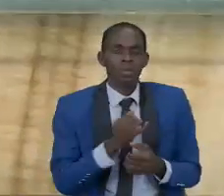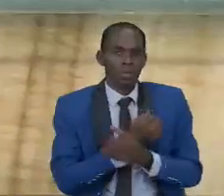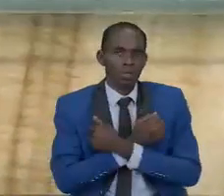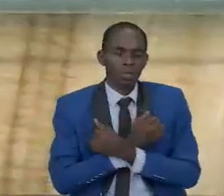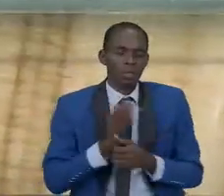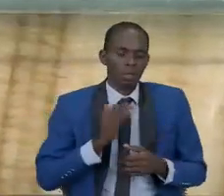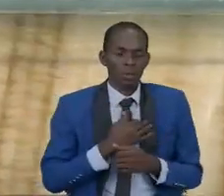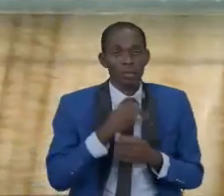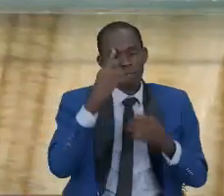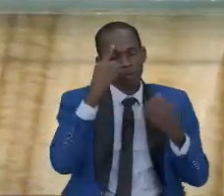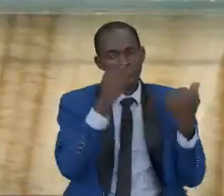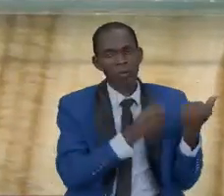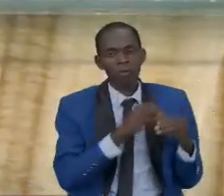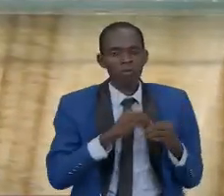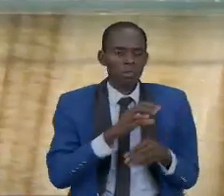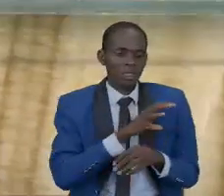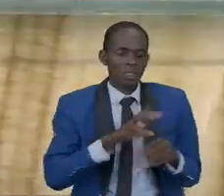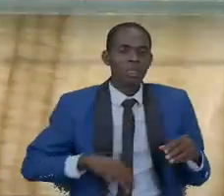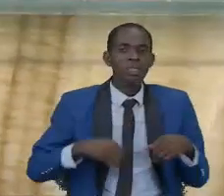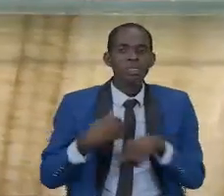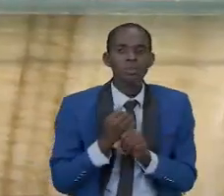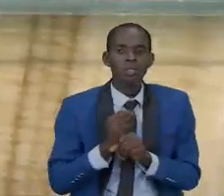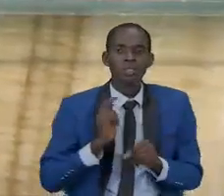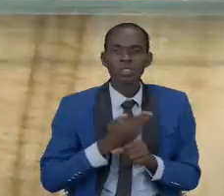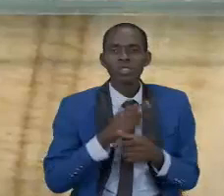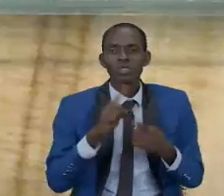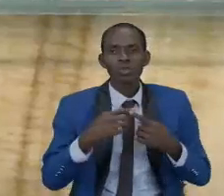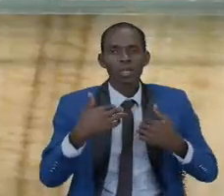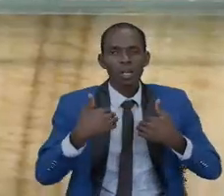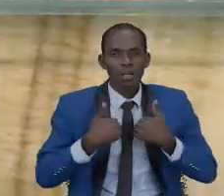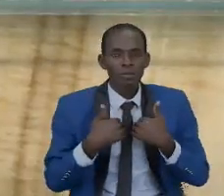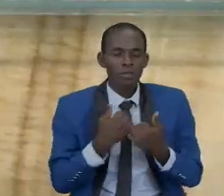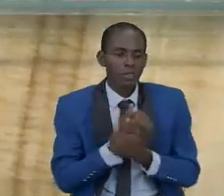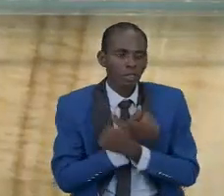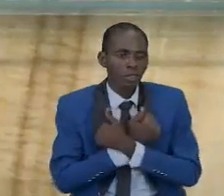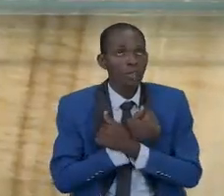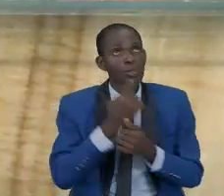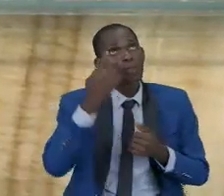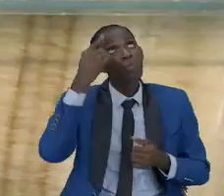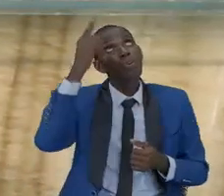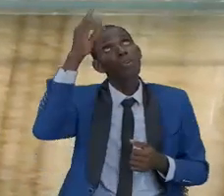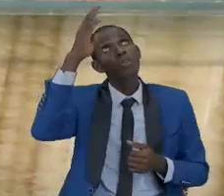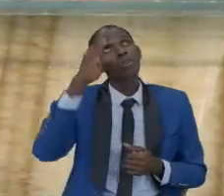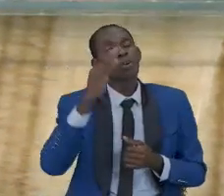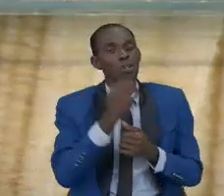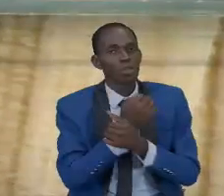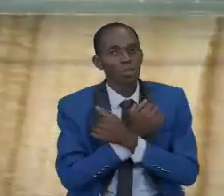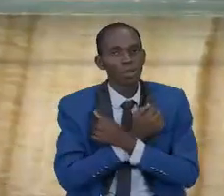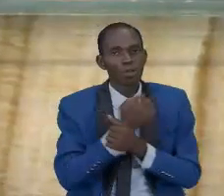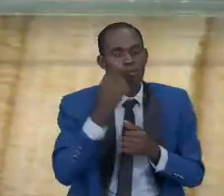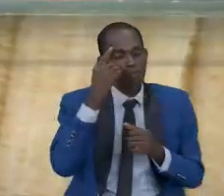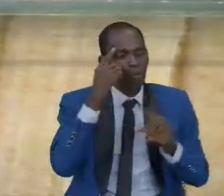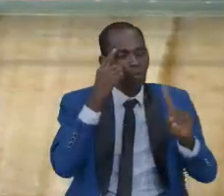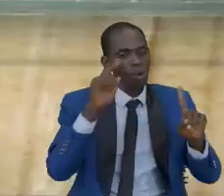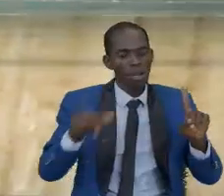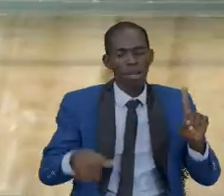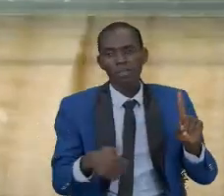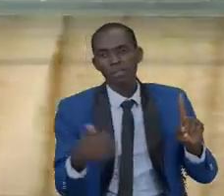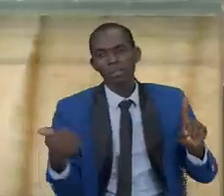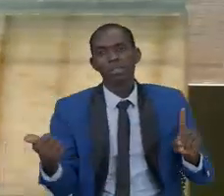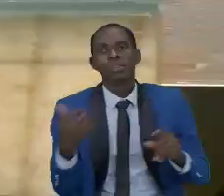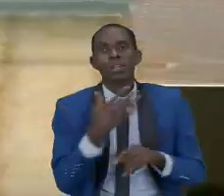faith in Christ makes us to have love for God and love for one another